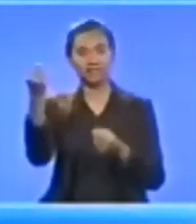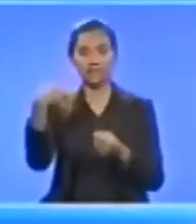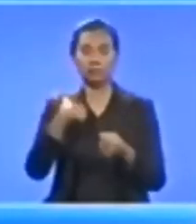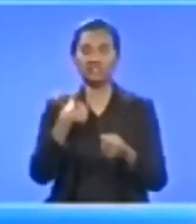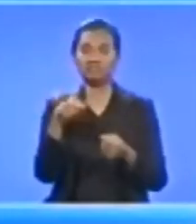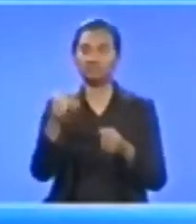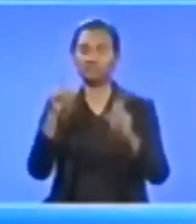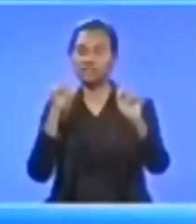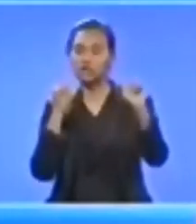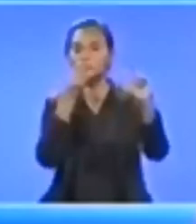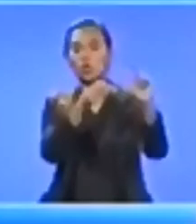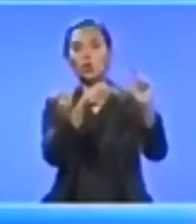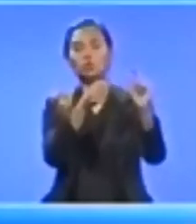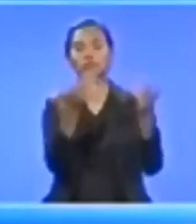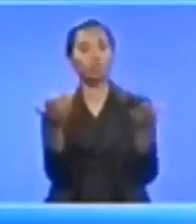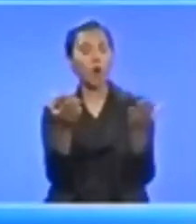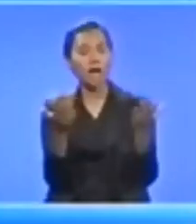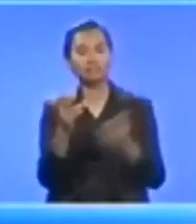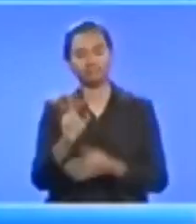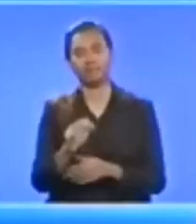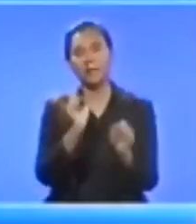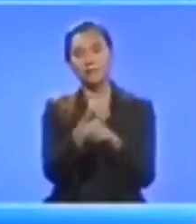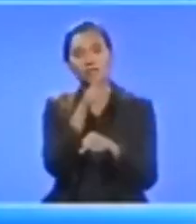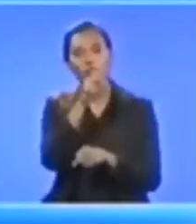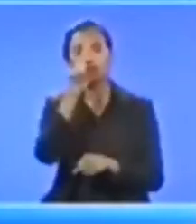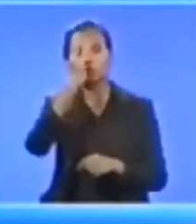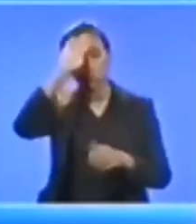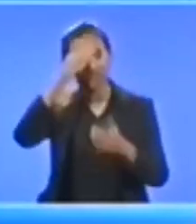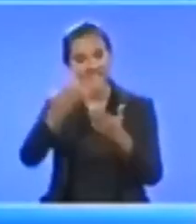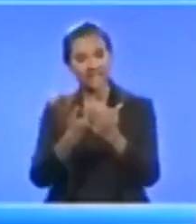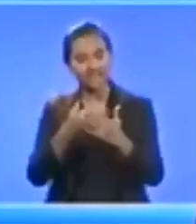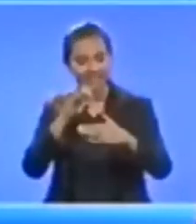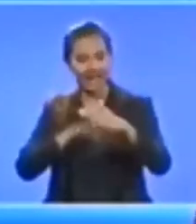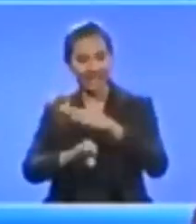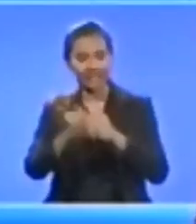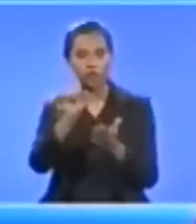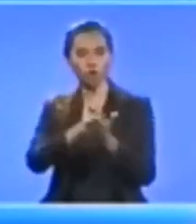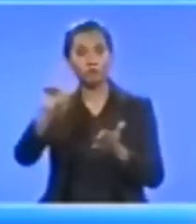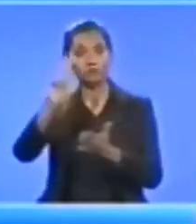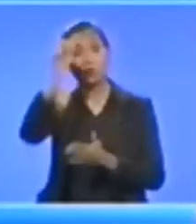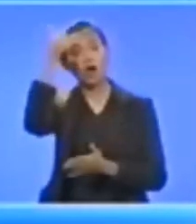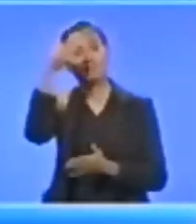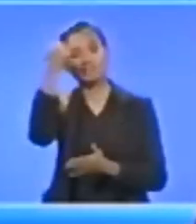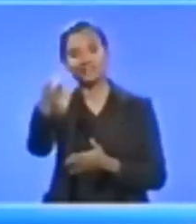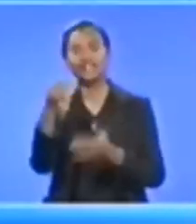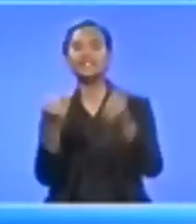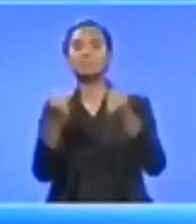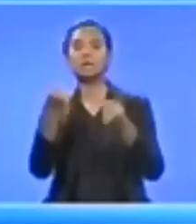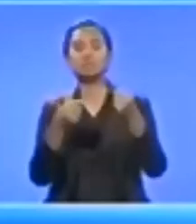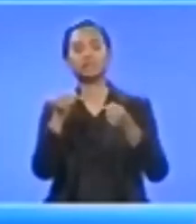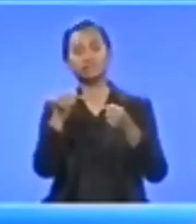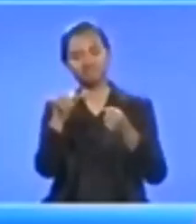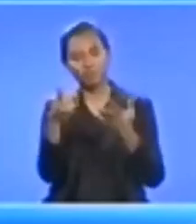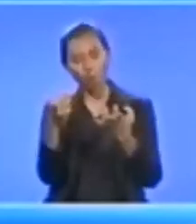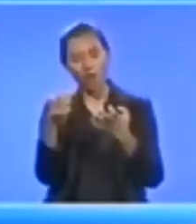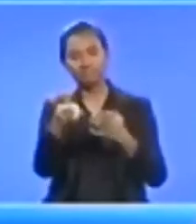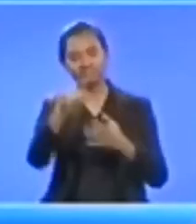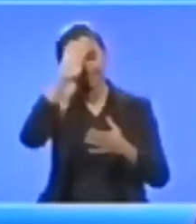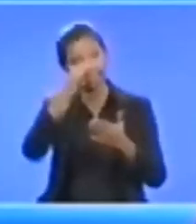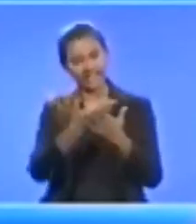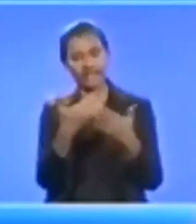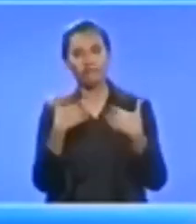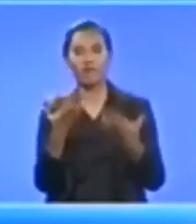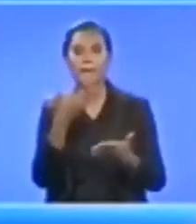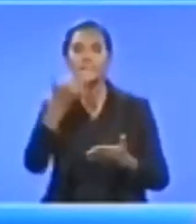sure that his two sons got into university because he wanted them to have a better life. He worked